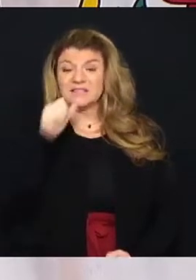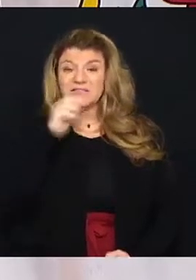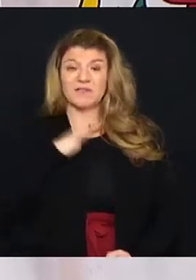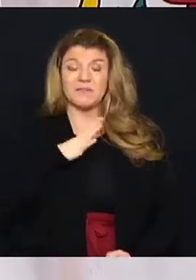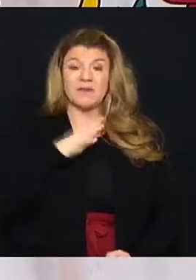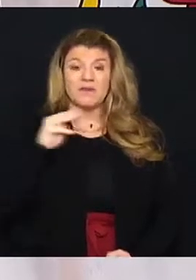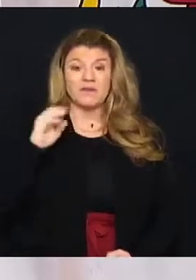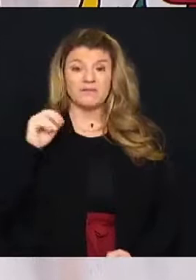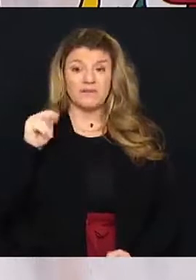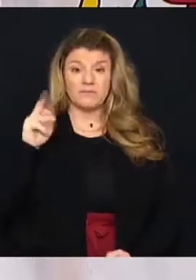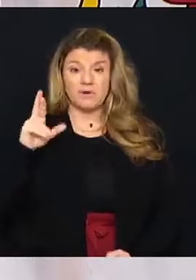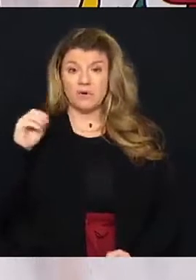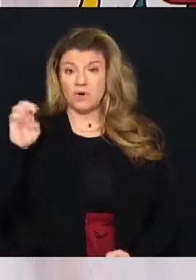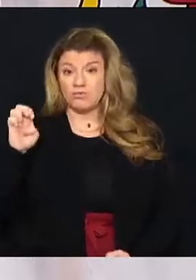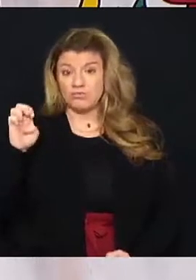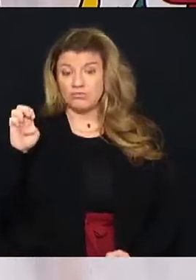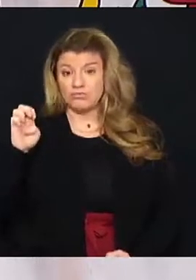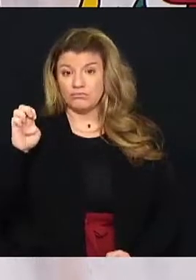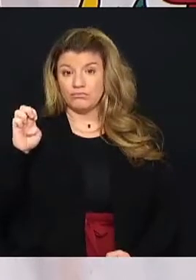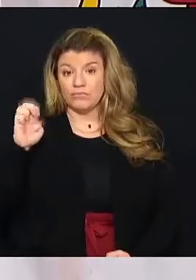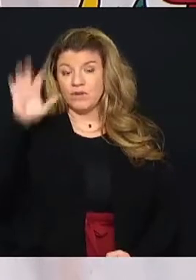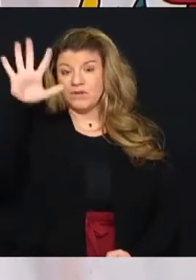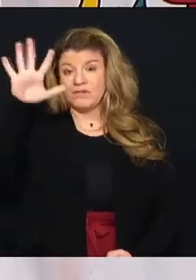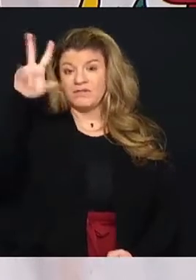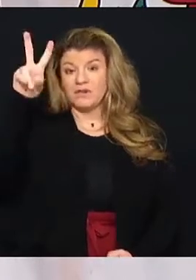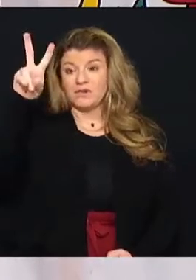female from Monroe County. The